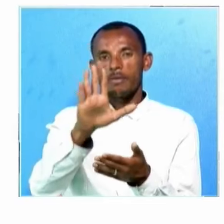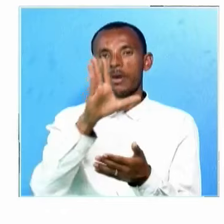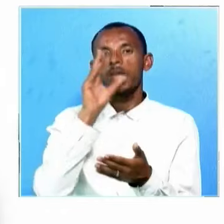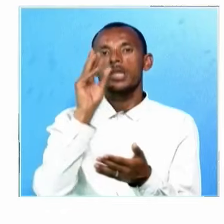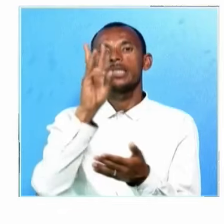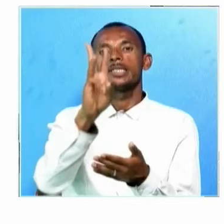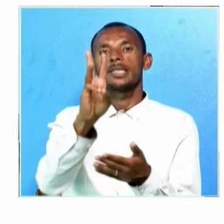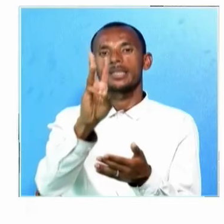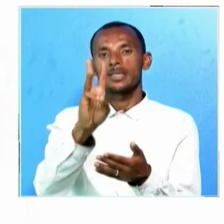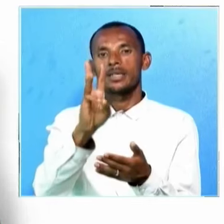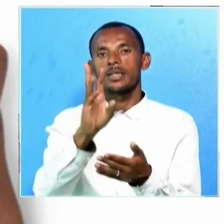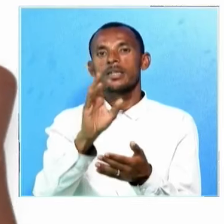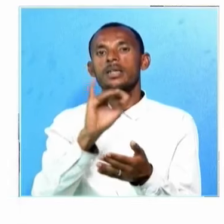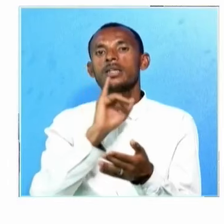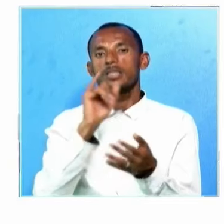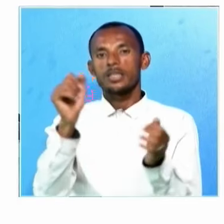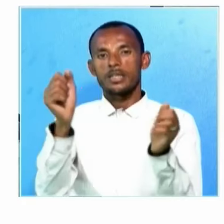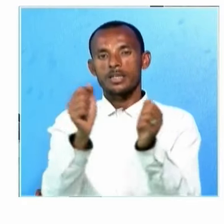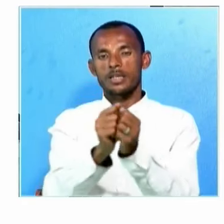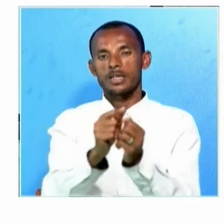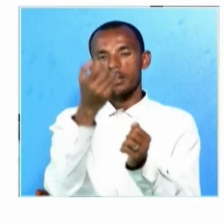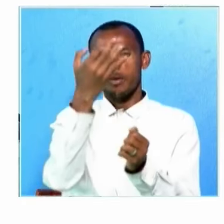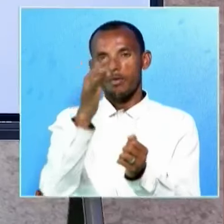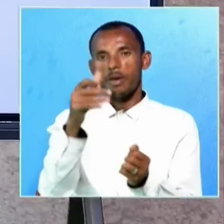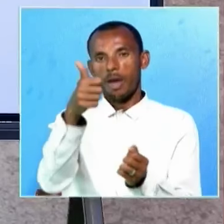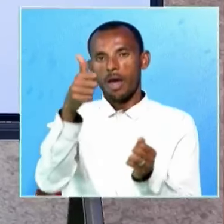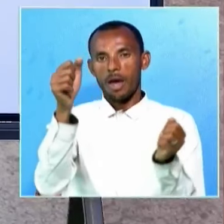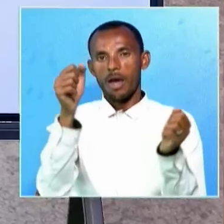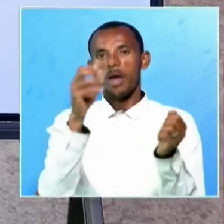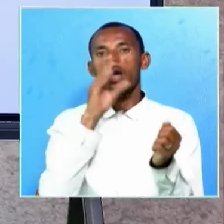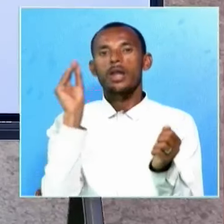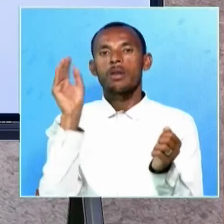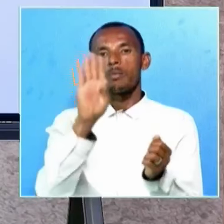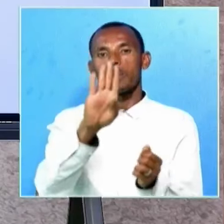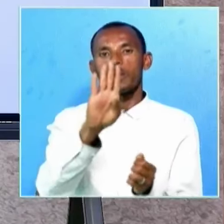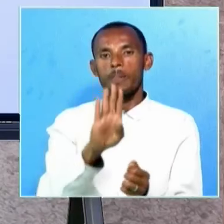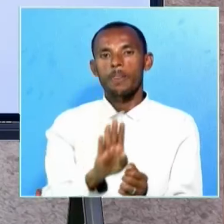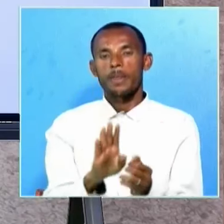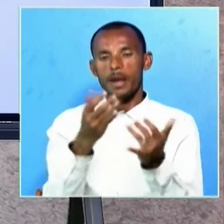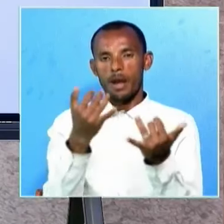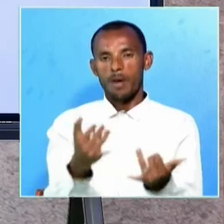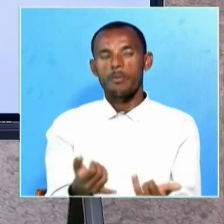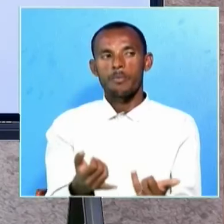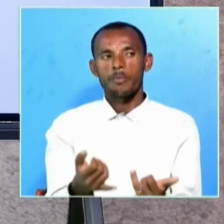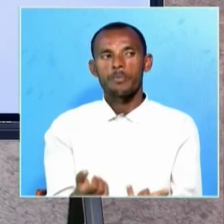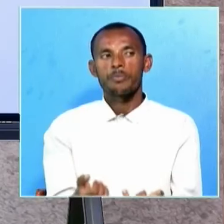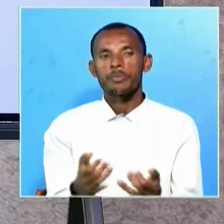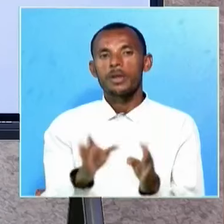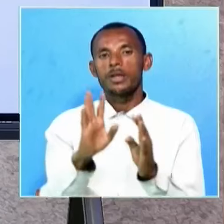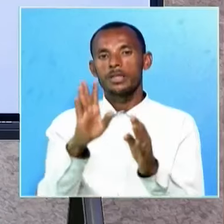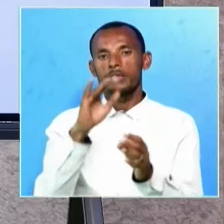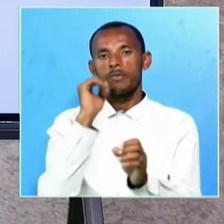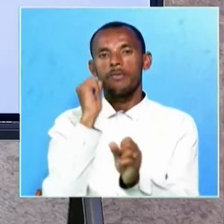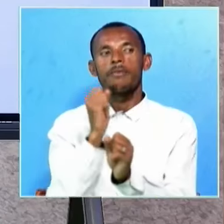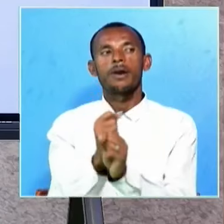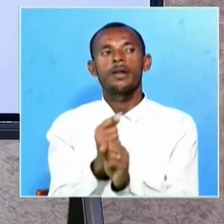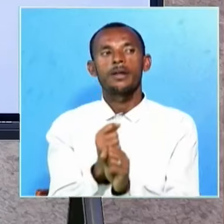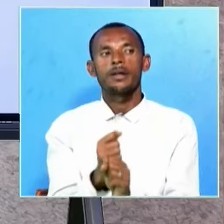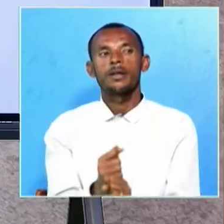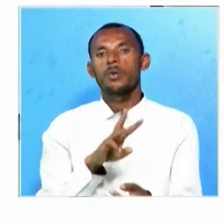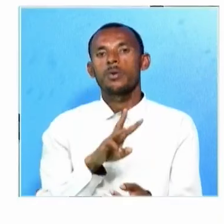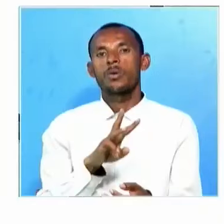and 6 is the intersection of A and B. Now, let's find,